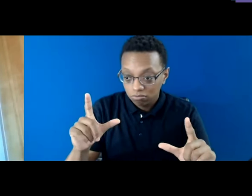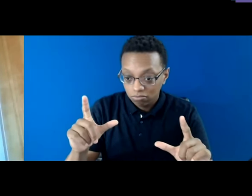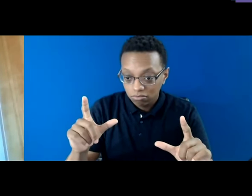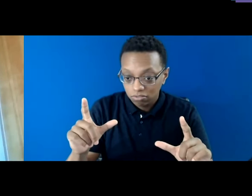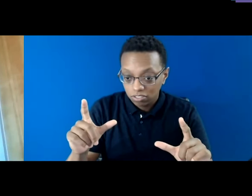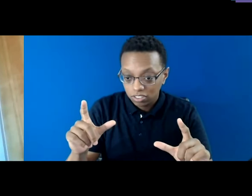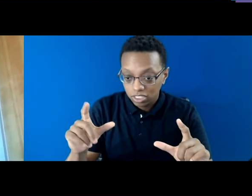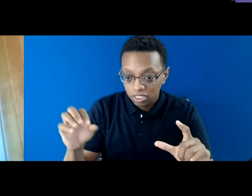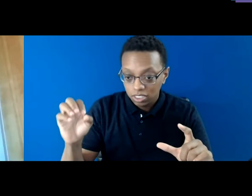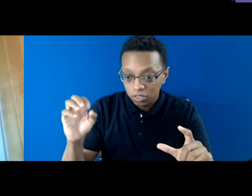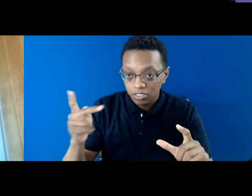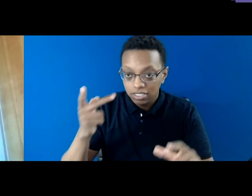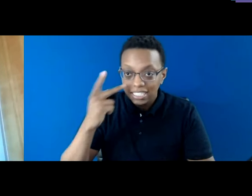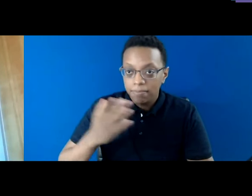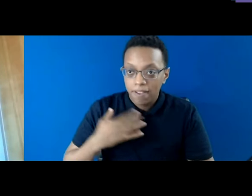So